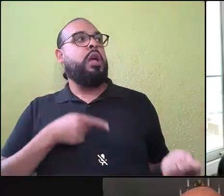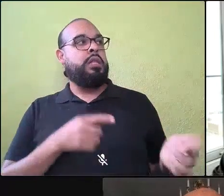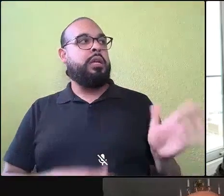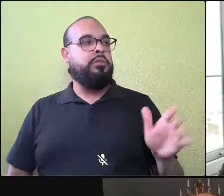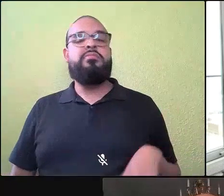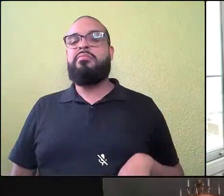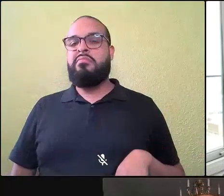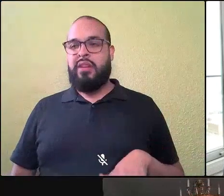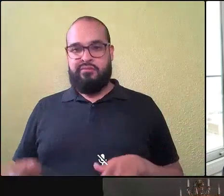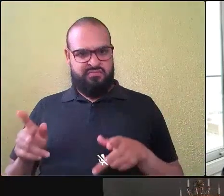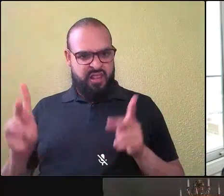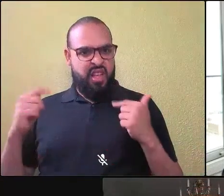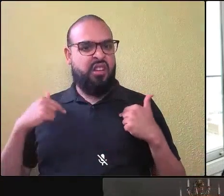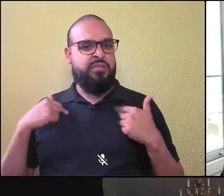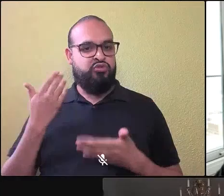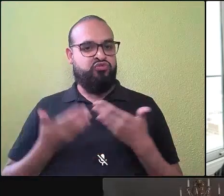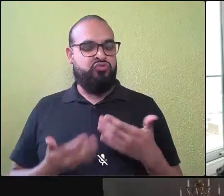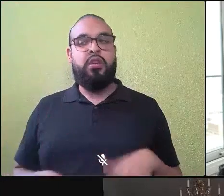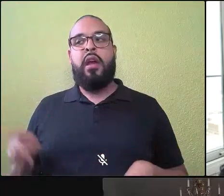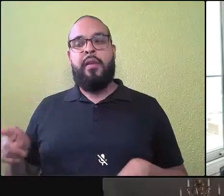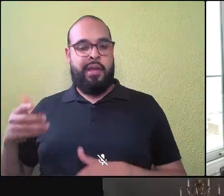Yeah, thanks for sharing.